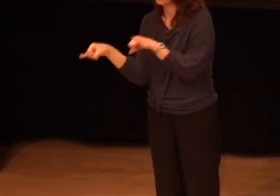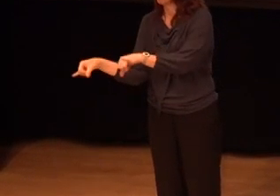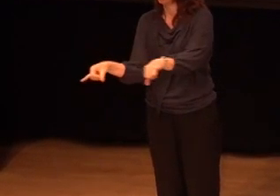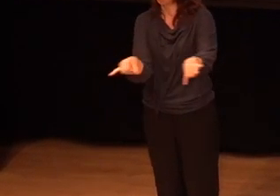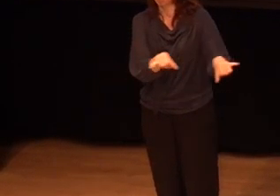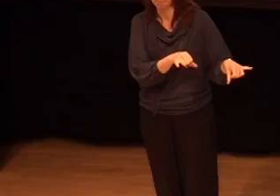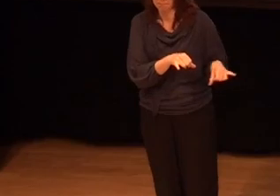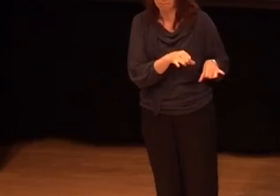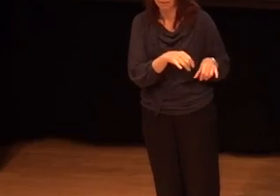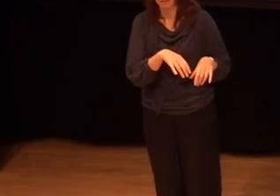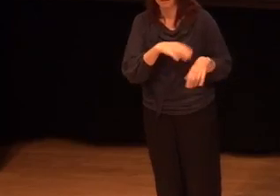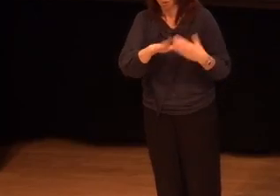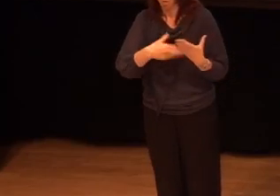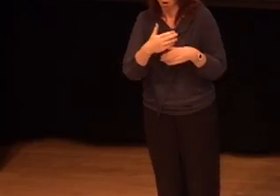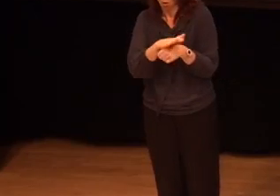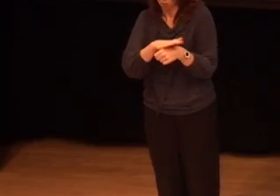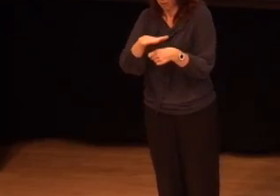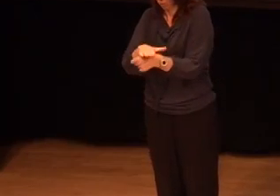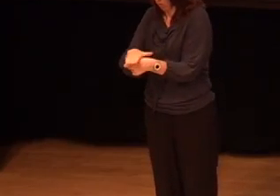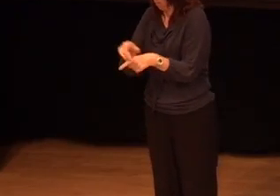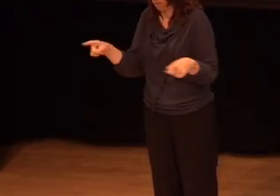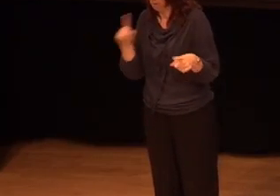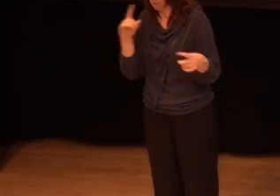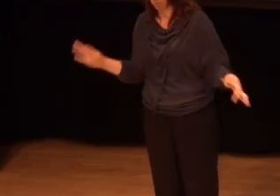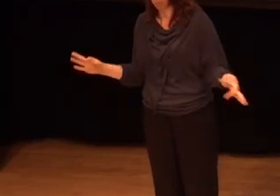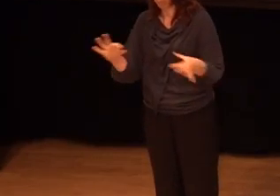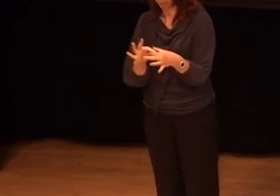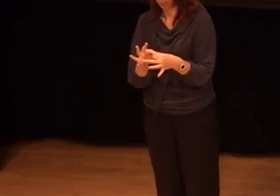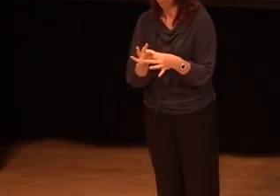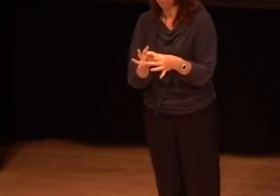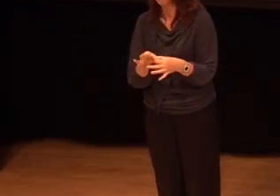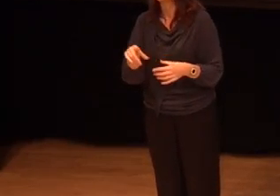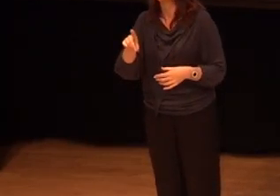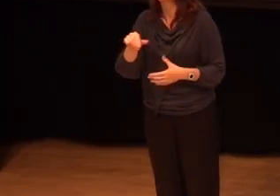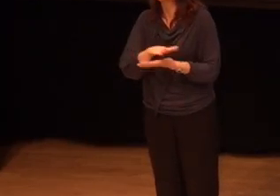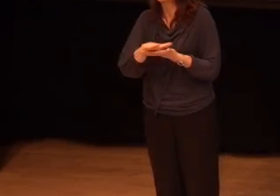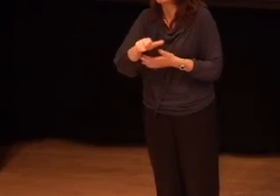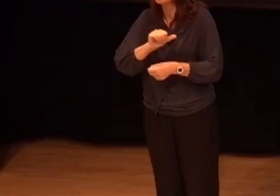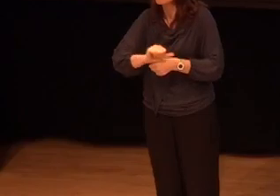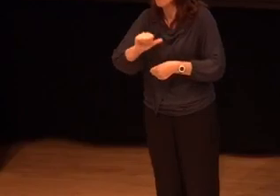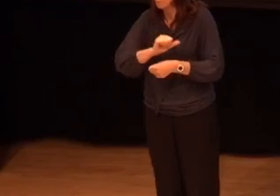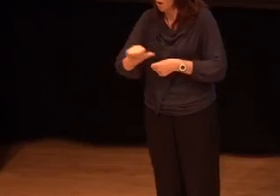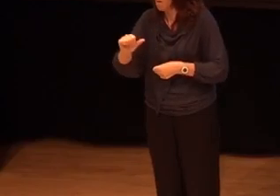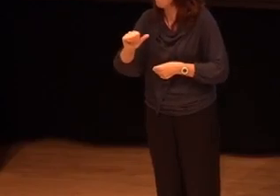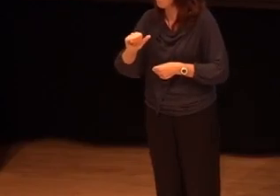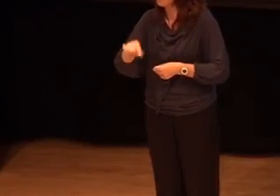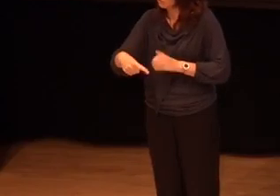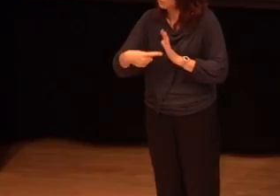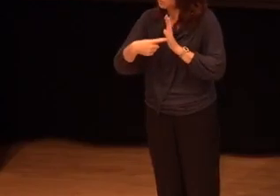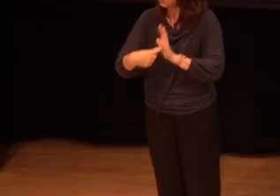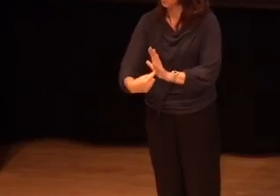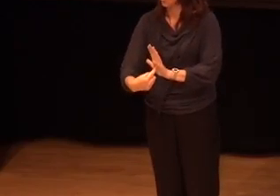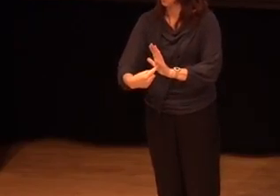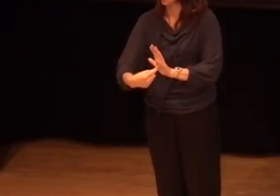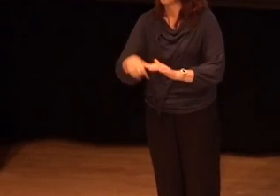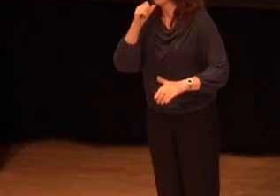that weaves all three locations together. And I think you do a very nice job of showing and not telling.